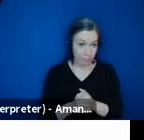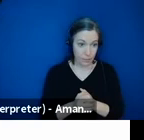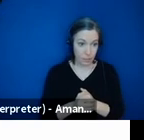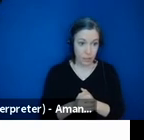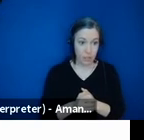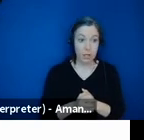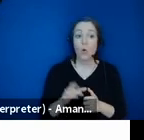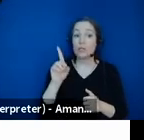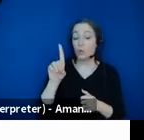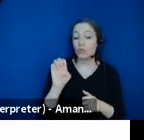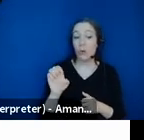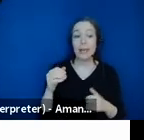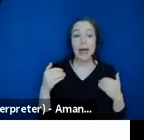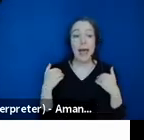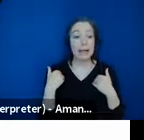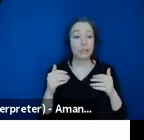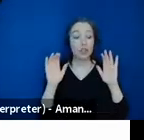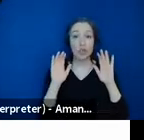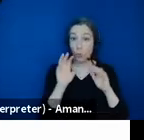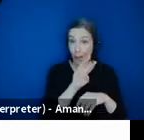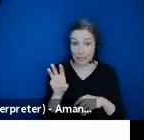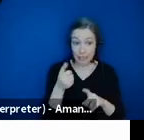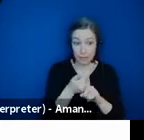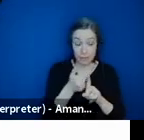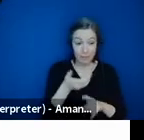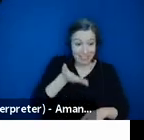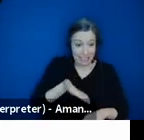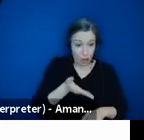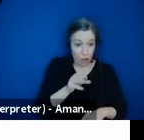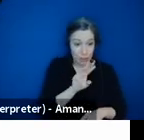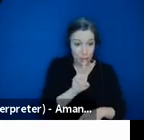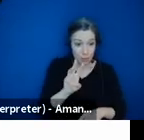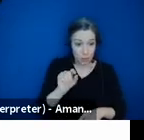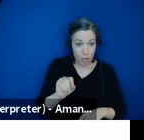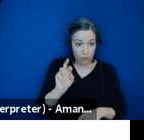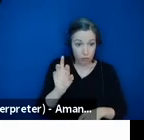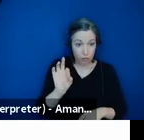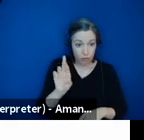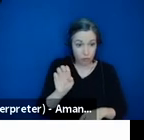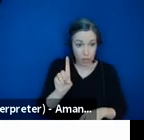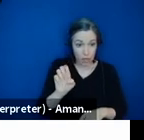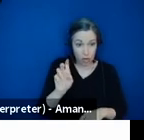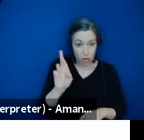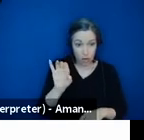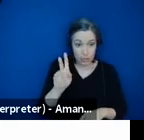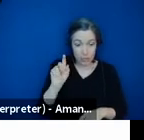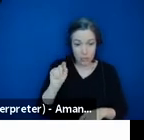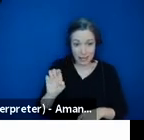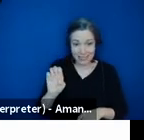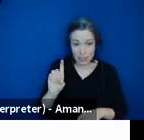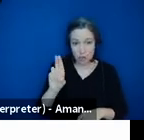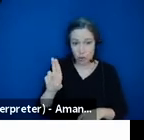frederick.edu backslash de. They actually hold their own virtual information sessions in virtual